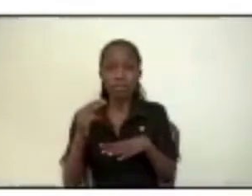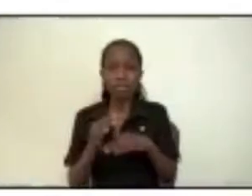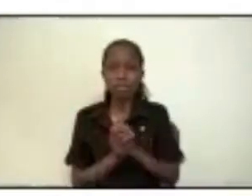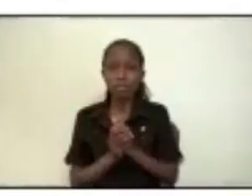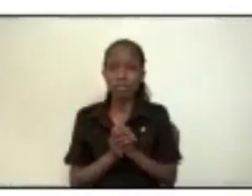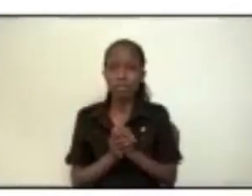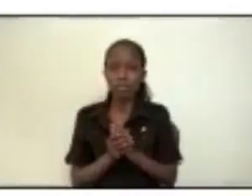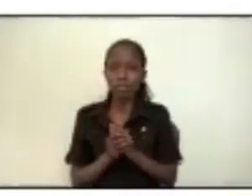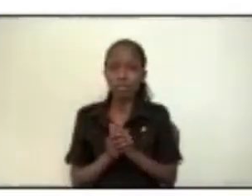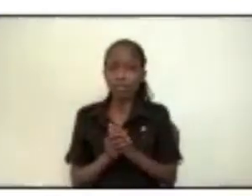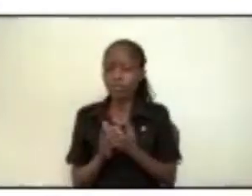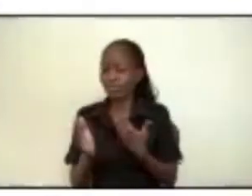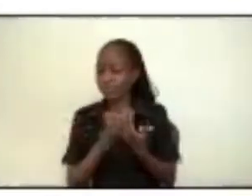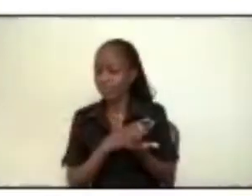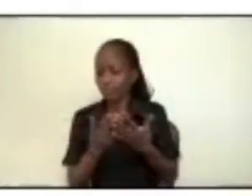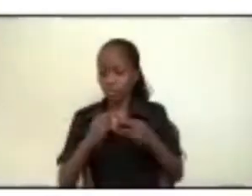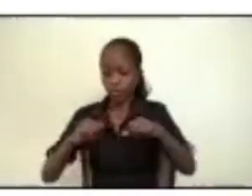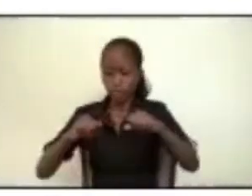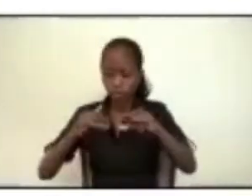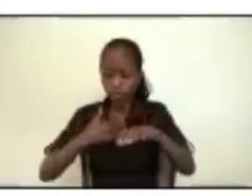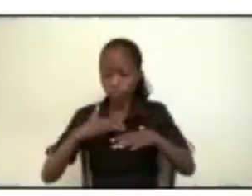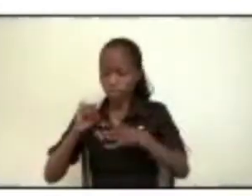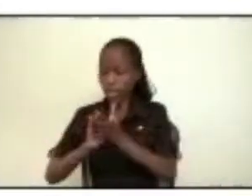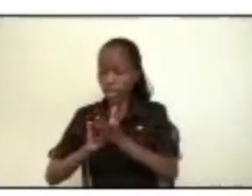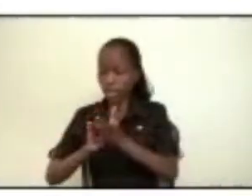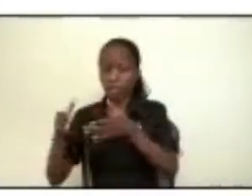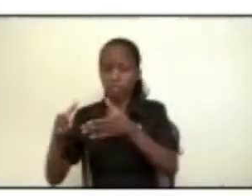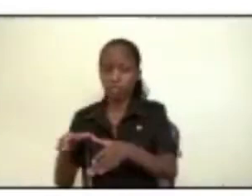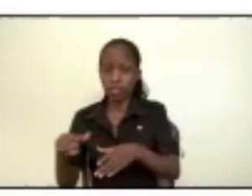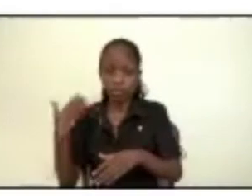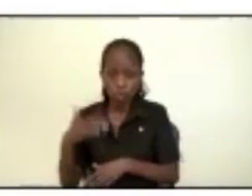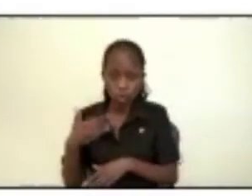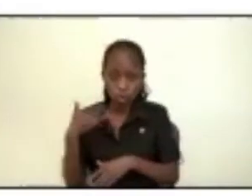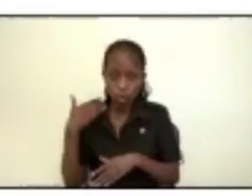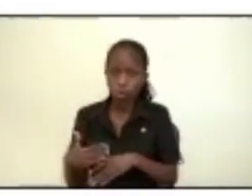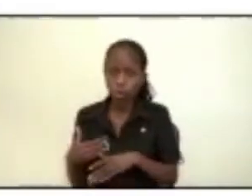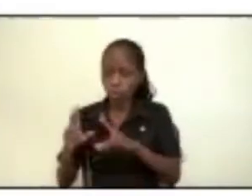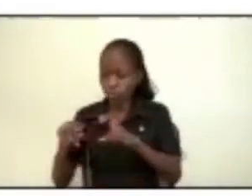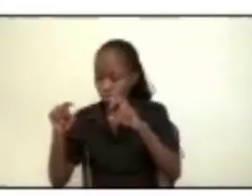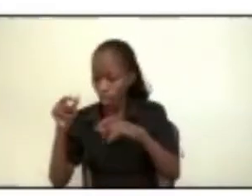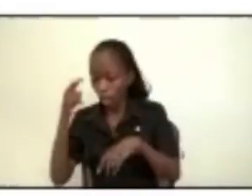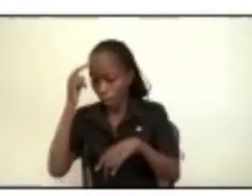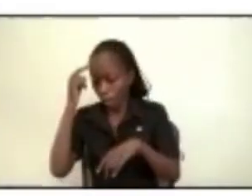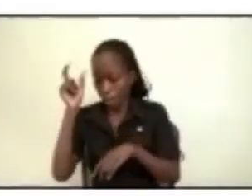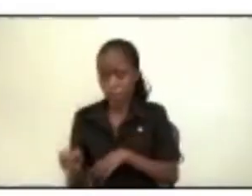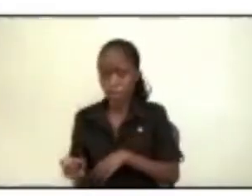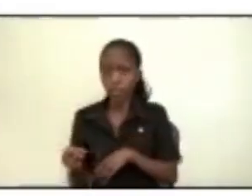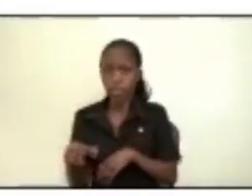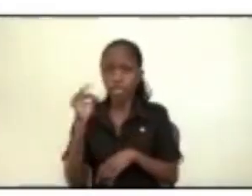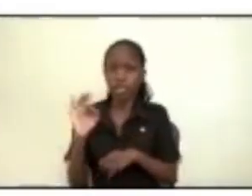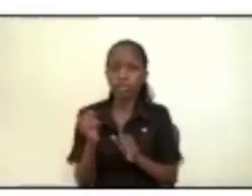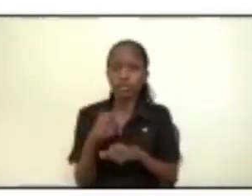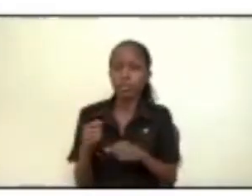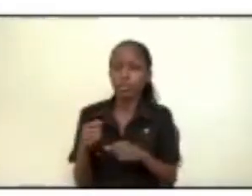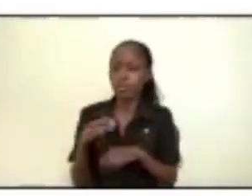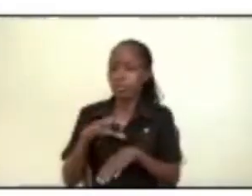that particular organization, I'm going to put an effort to find a Black face. And if they can't offer me a Black face, then I'll be